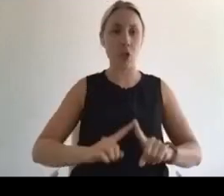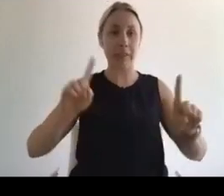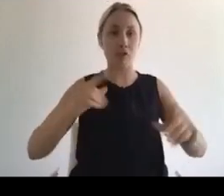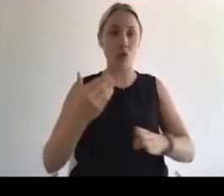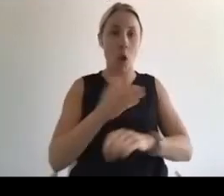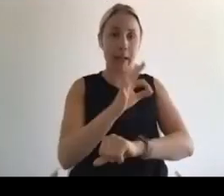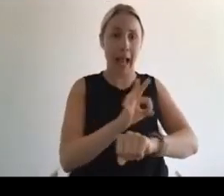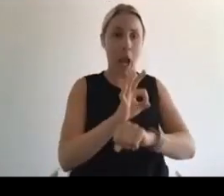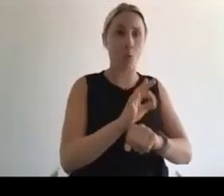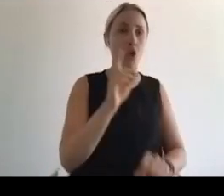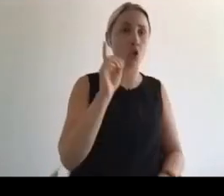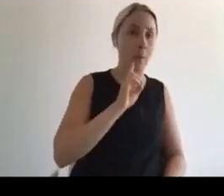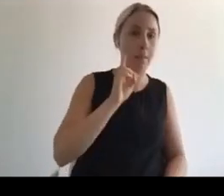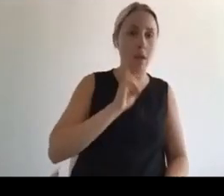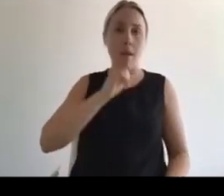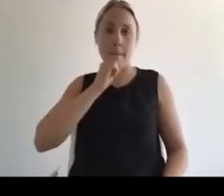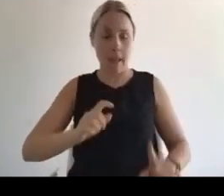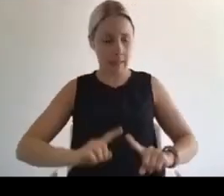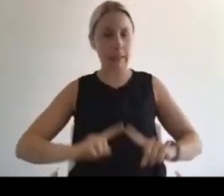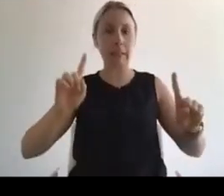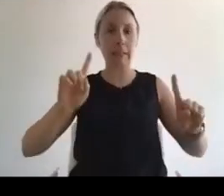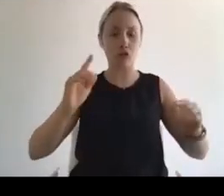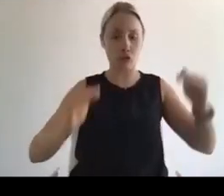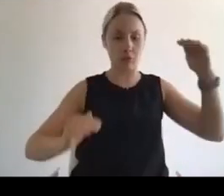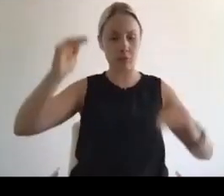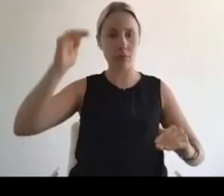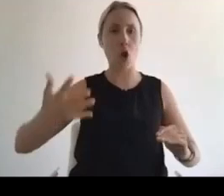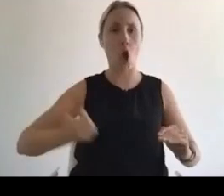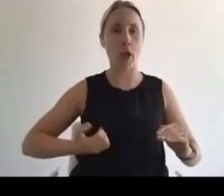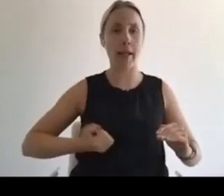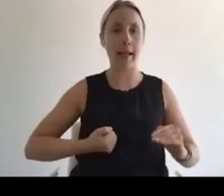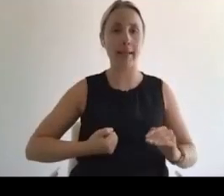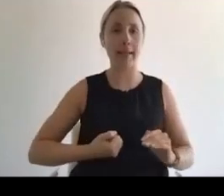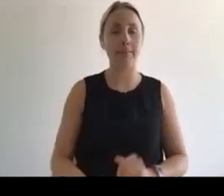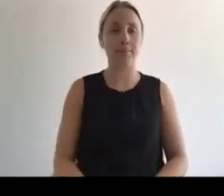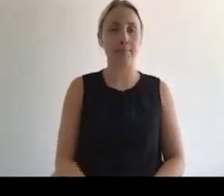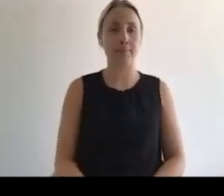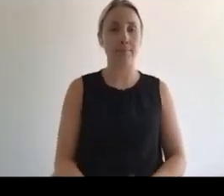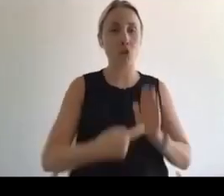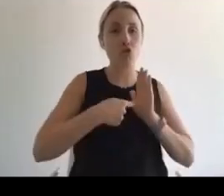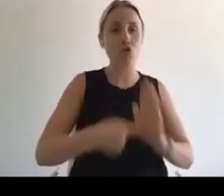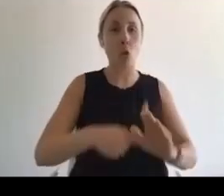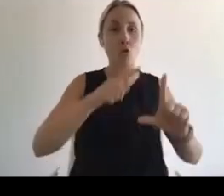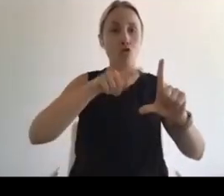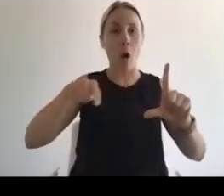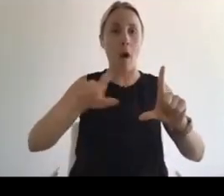we do have differences in earnings. So this is just one of the graphs that we have